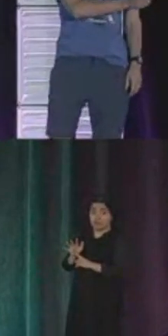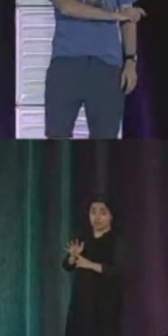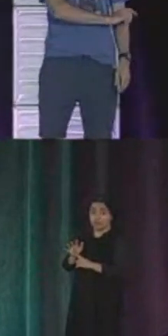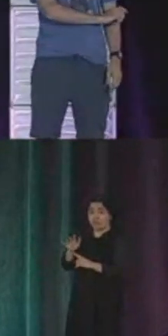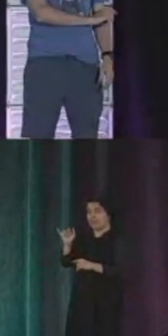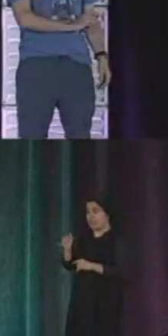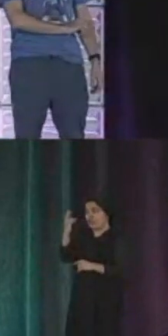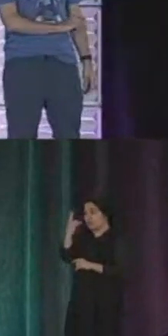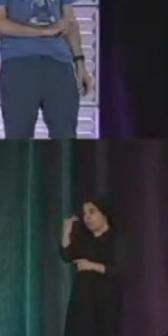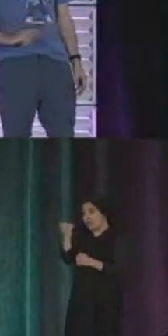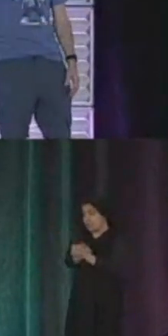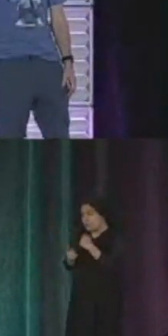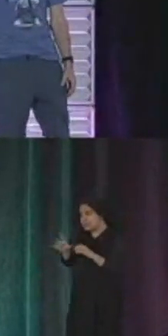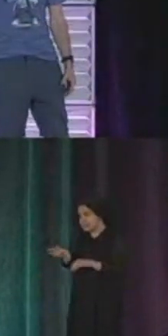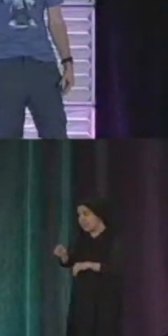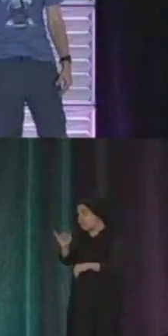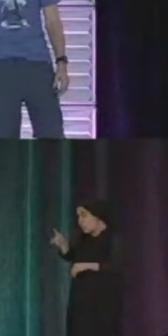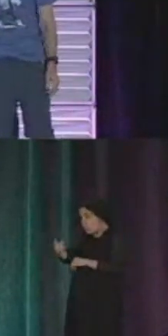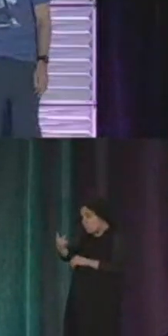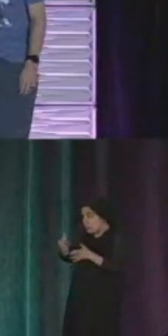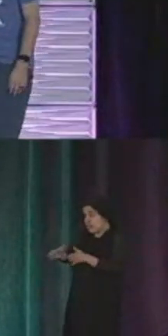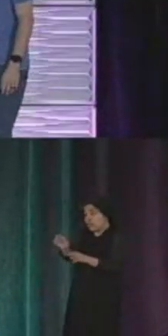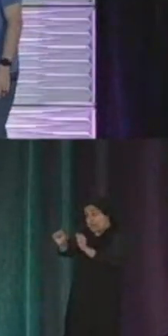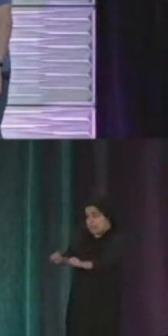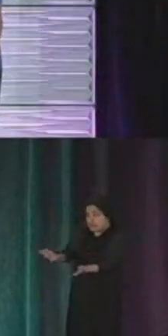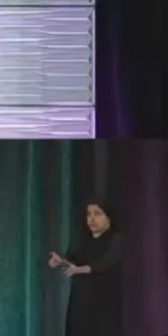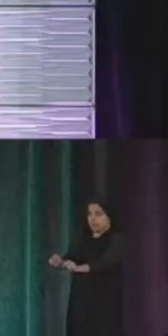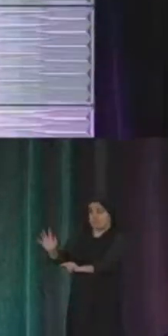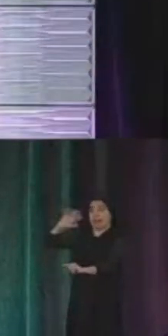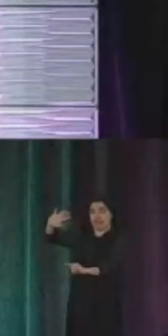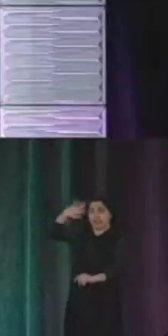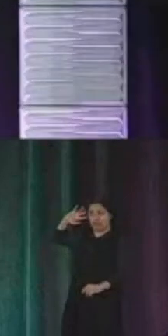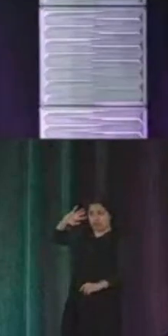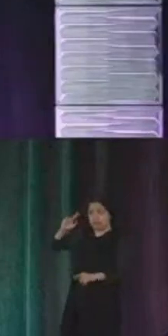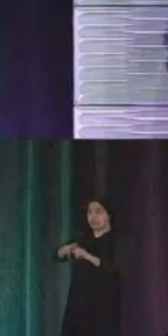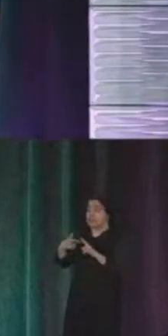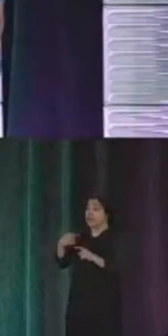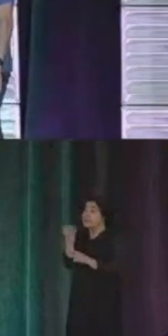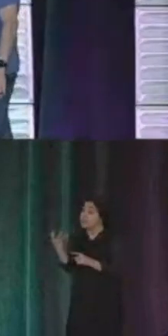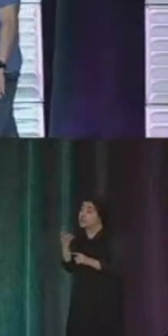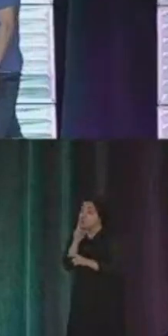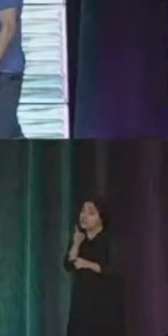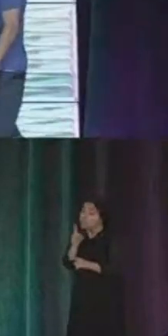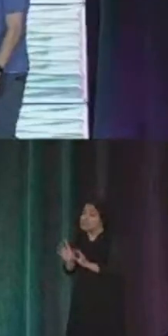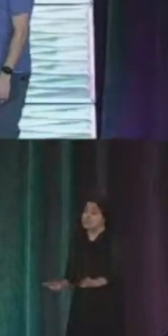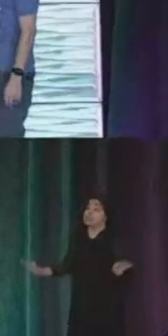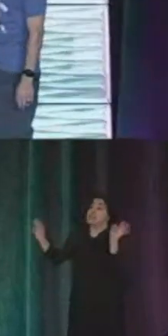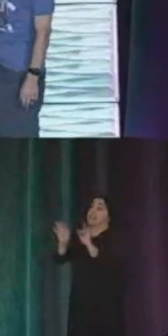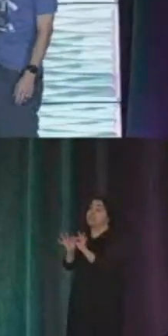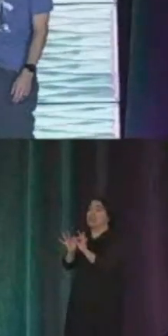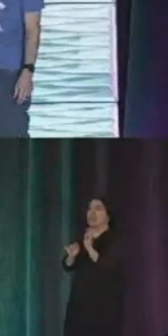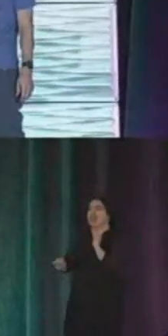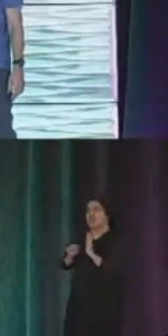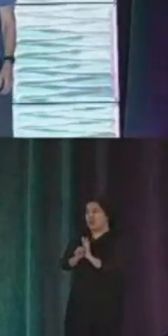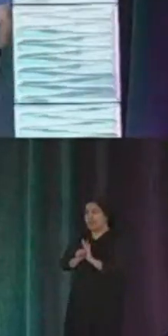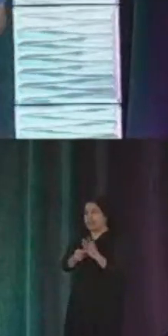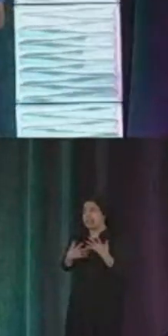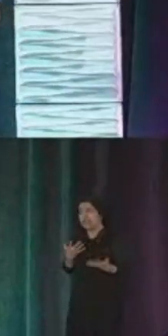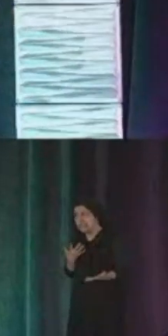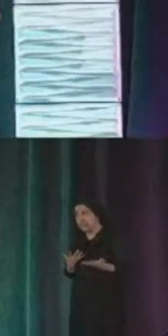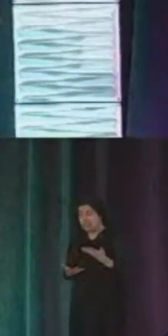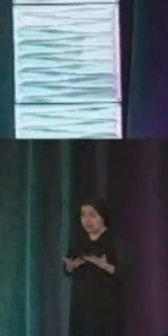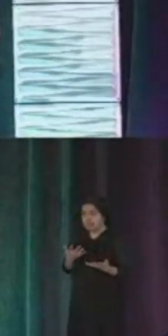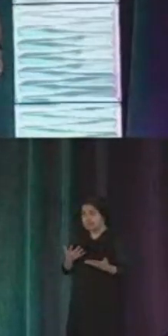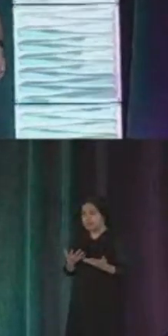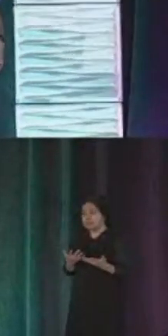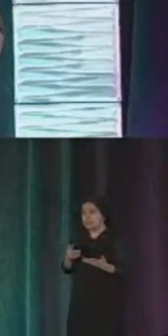the reason everybody did it is because it's the only way you did. But we had a couple of really, really significant drawbacks because